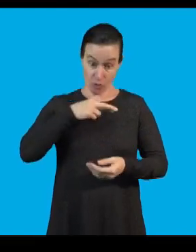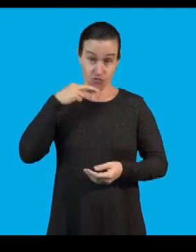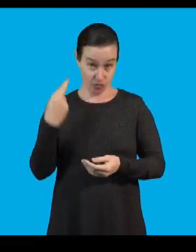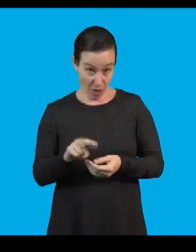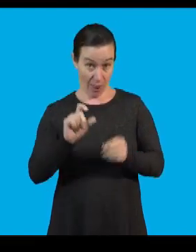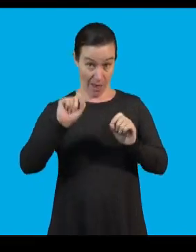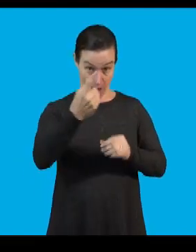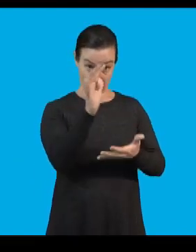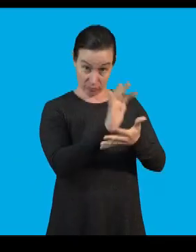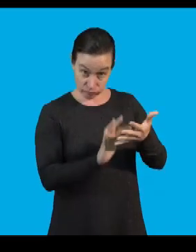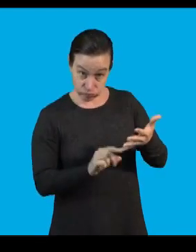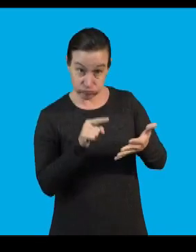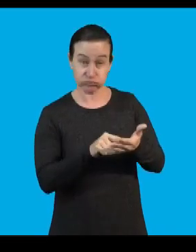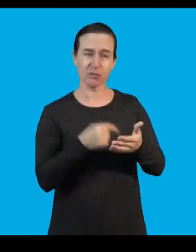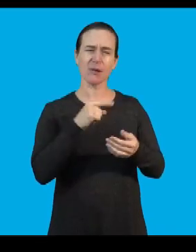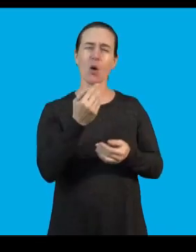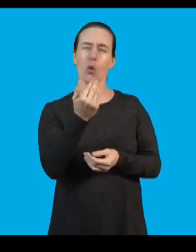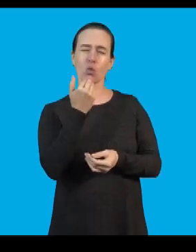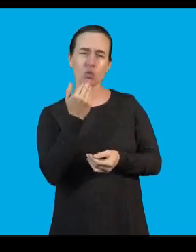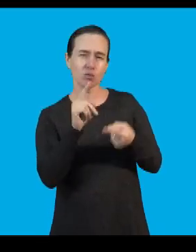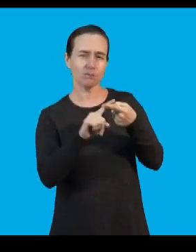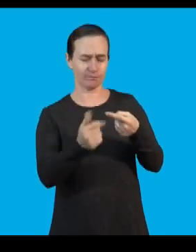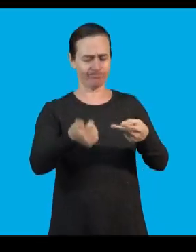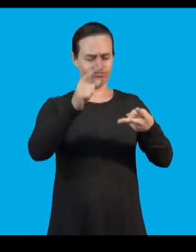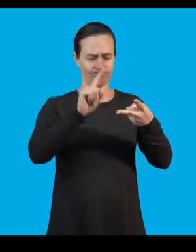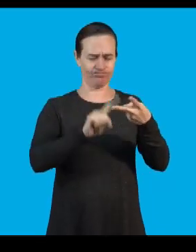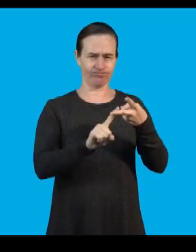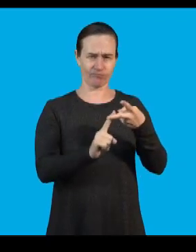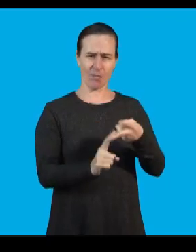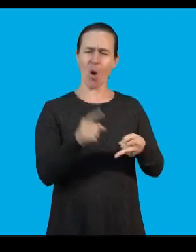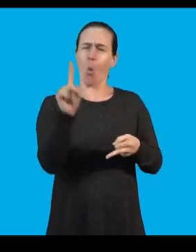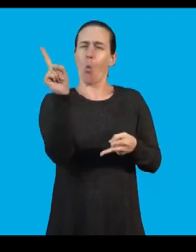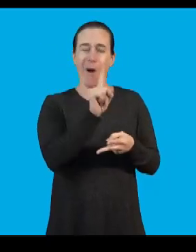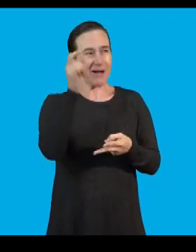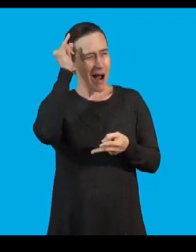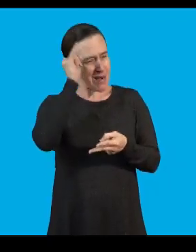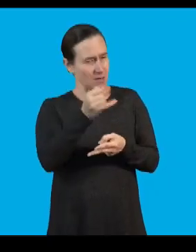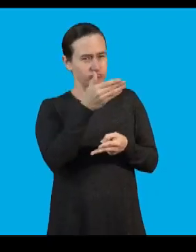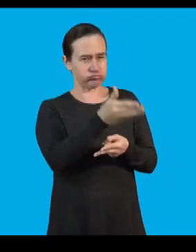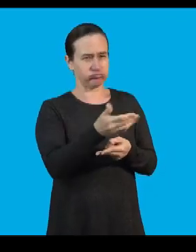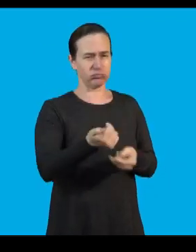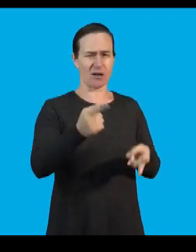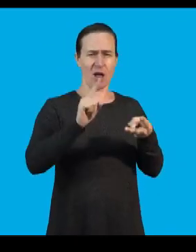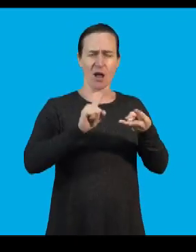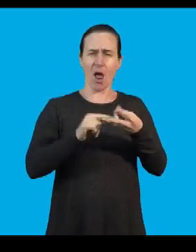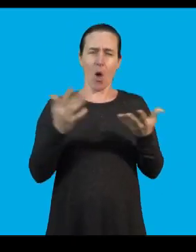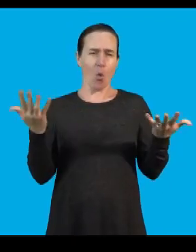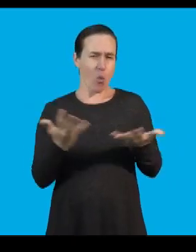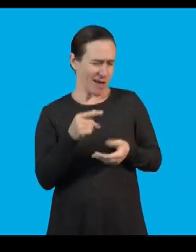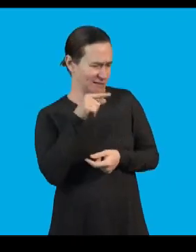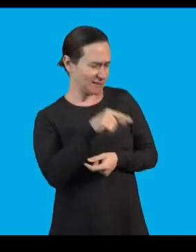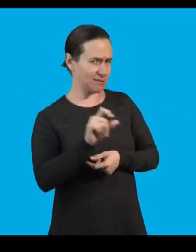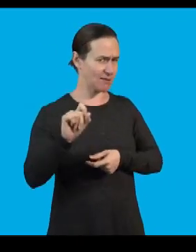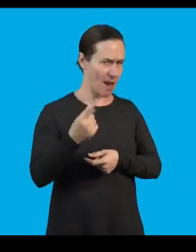question, who? What is the main idea? All right? And then where do the events take place in this